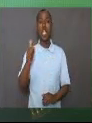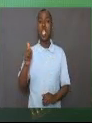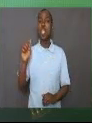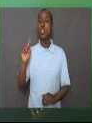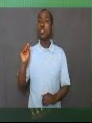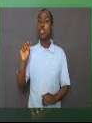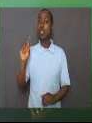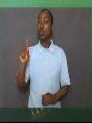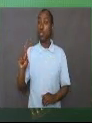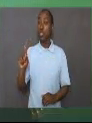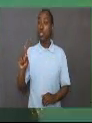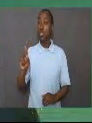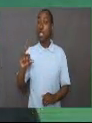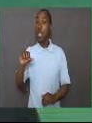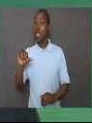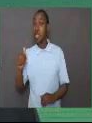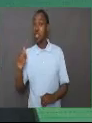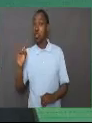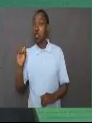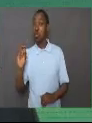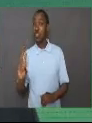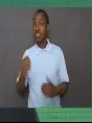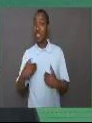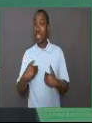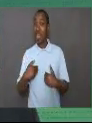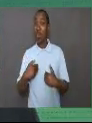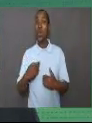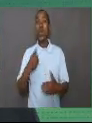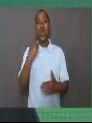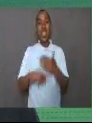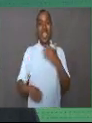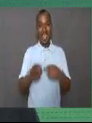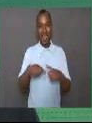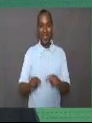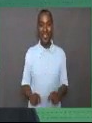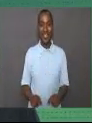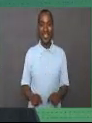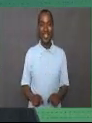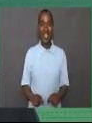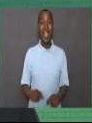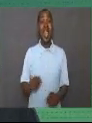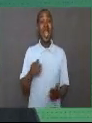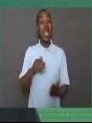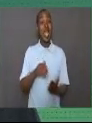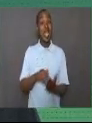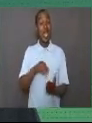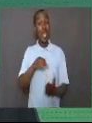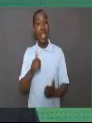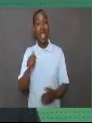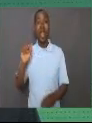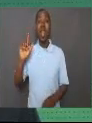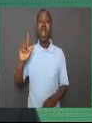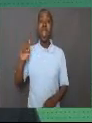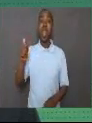aerobic respiration. It also produces lactic acid as